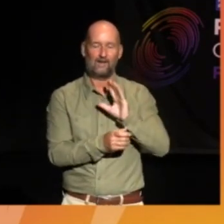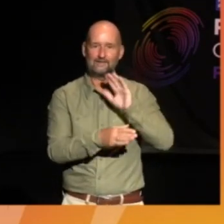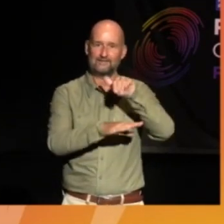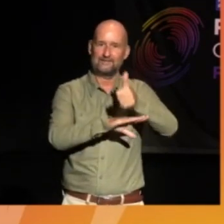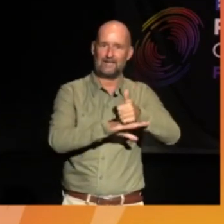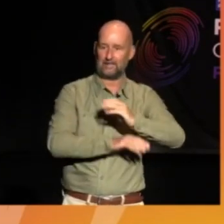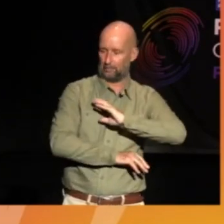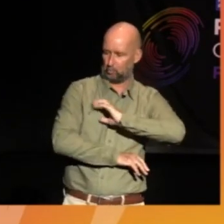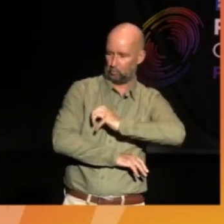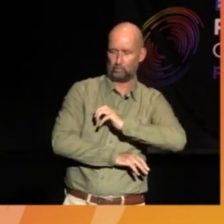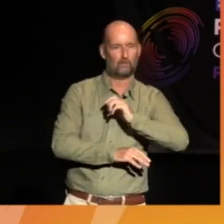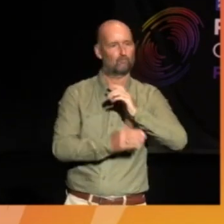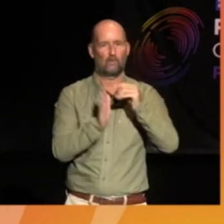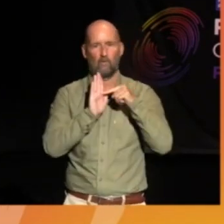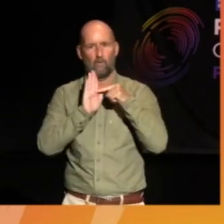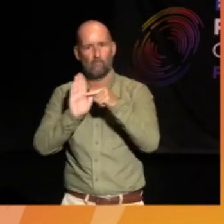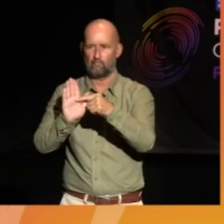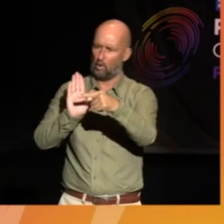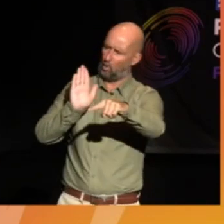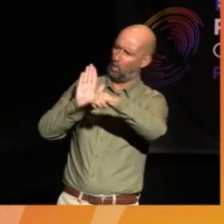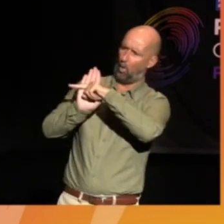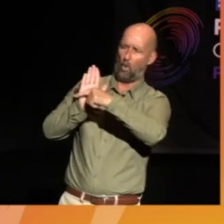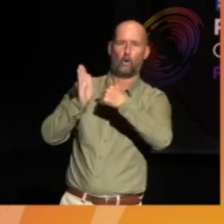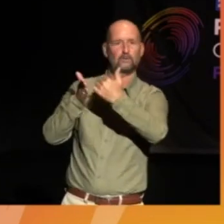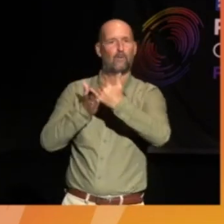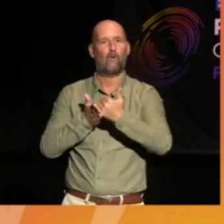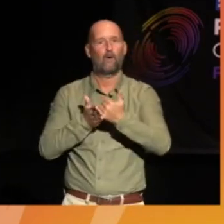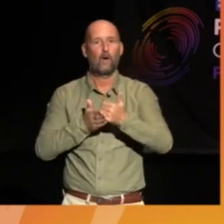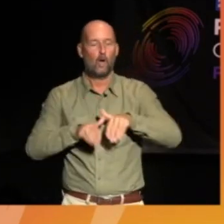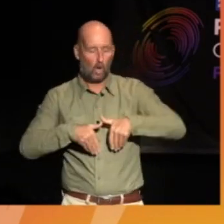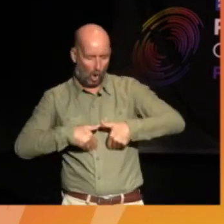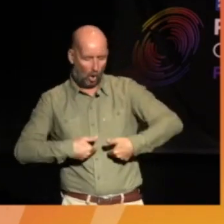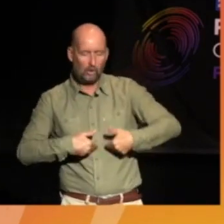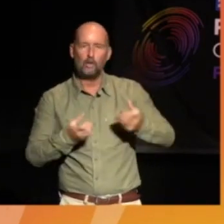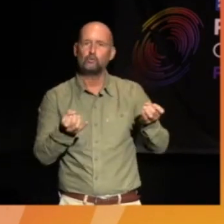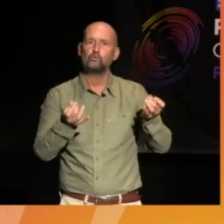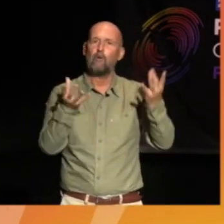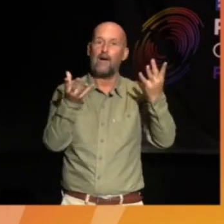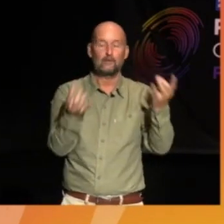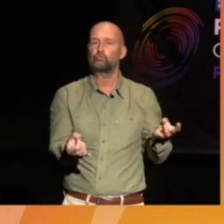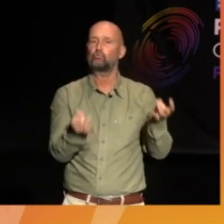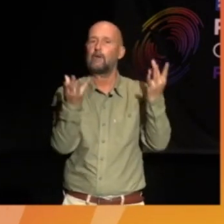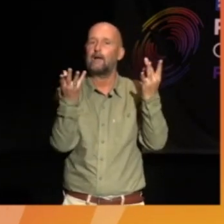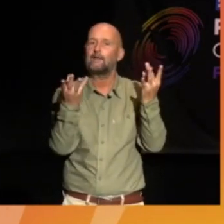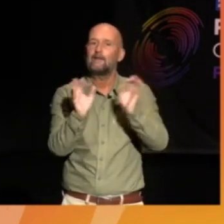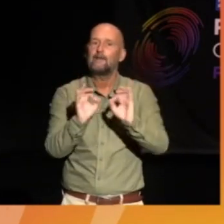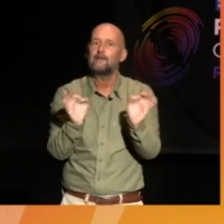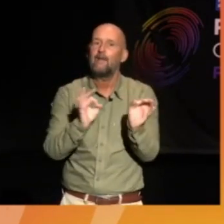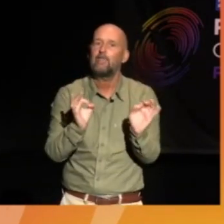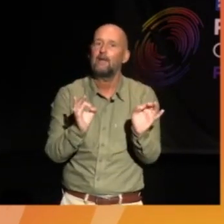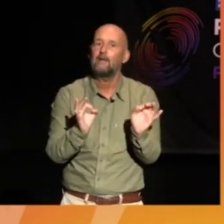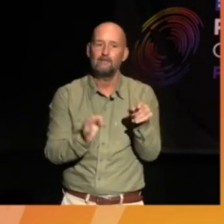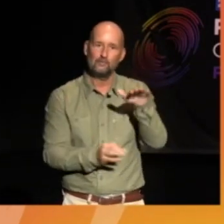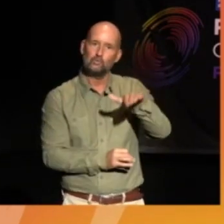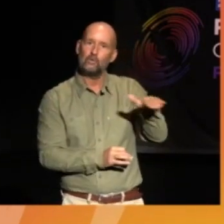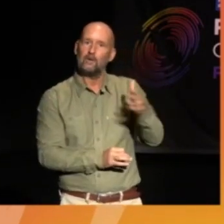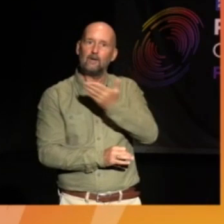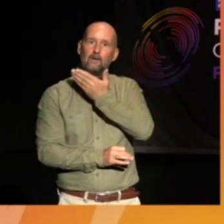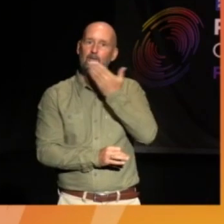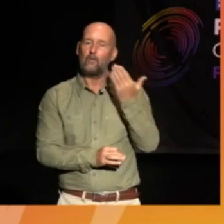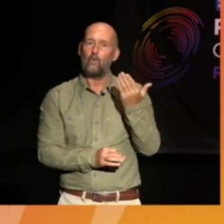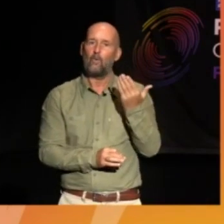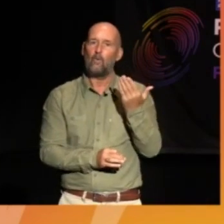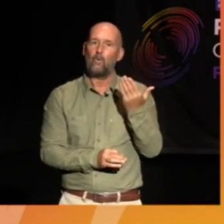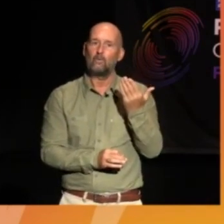go to the court of law. They cannot go on hunger strike or strike. So they don't have any kind of collective